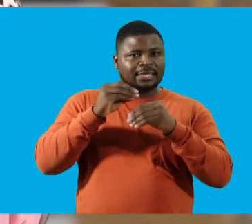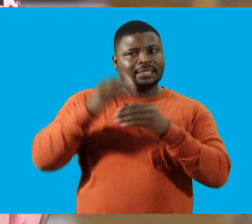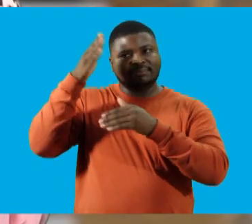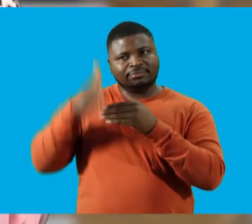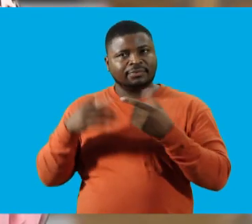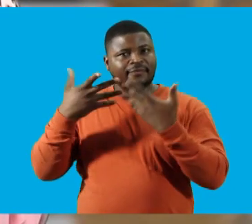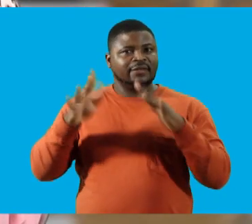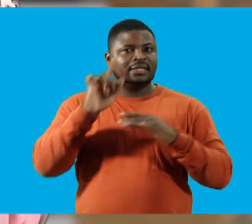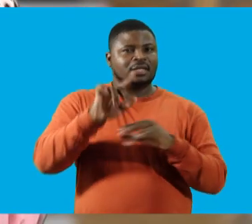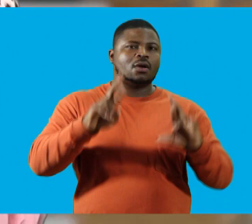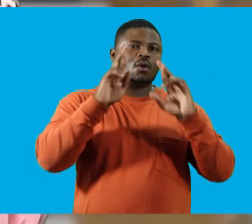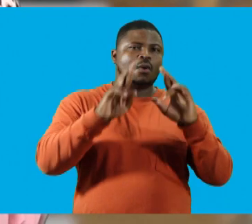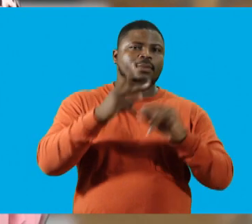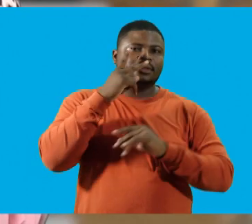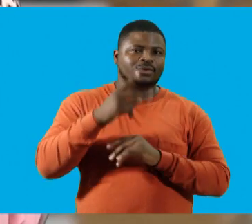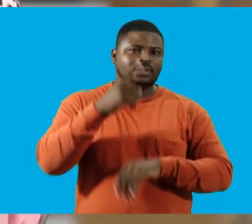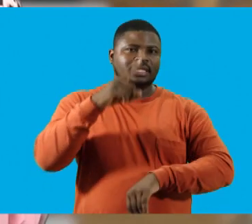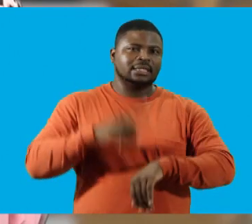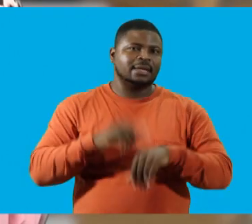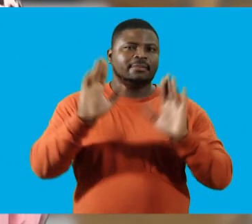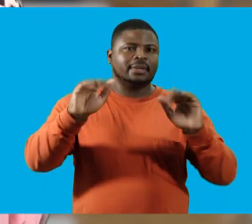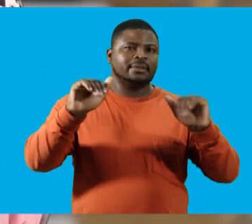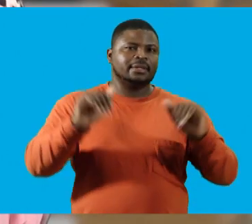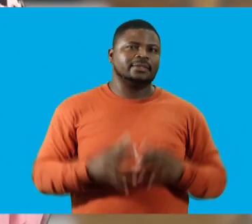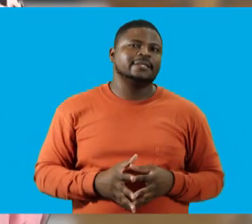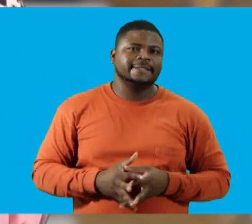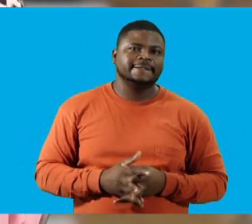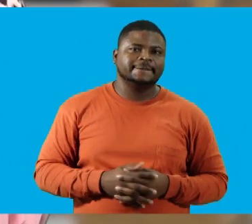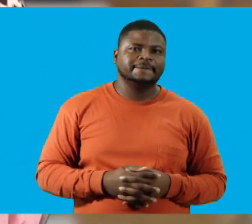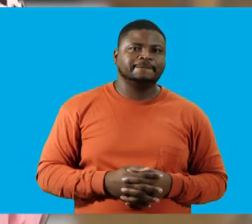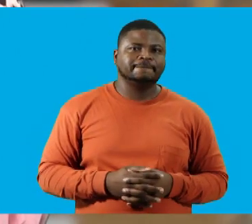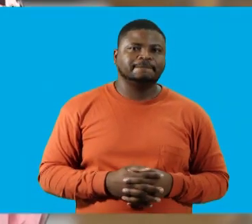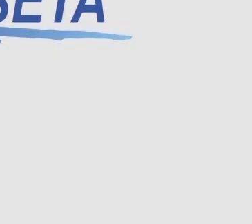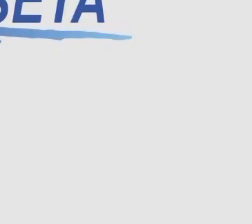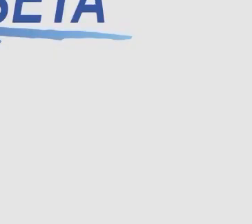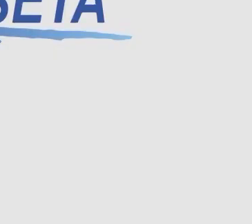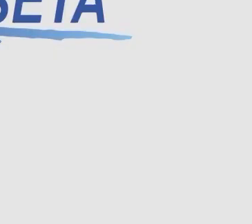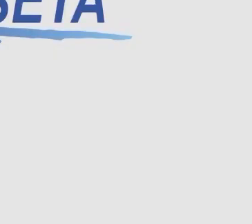the end of today's lesson. I hope to see you next time. Goodbye.